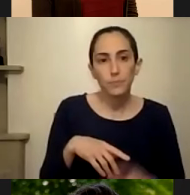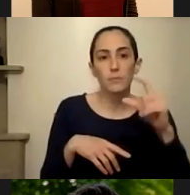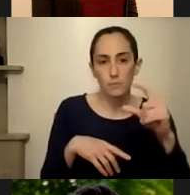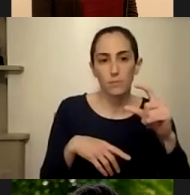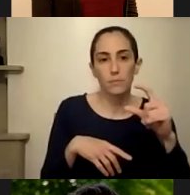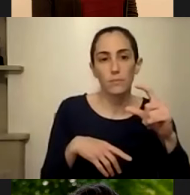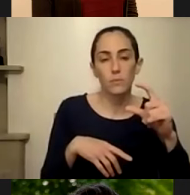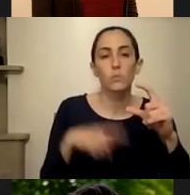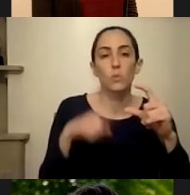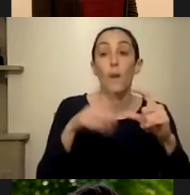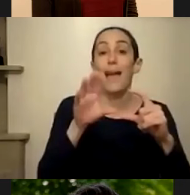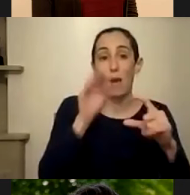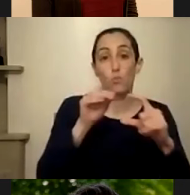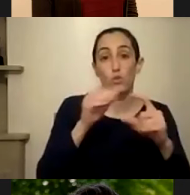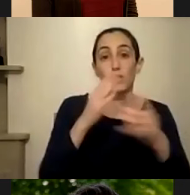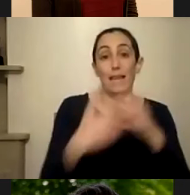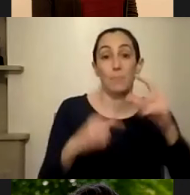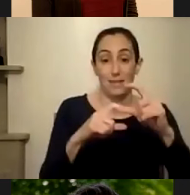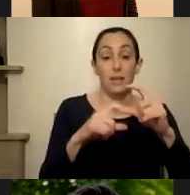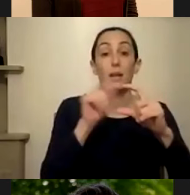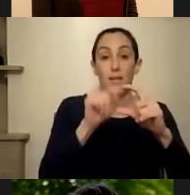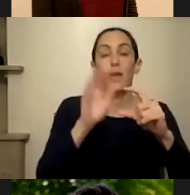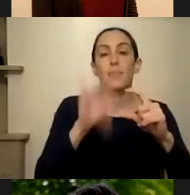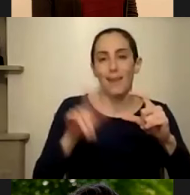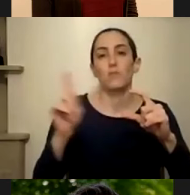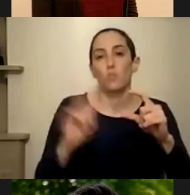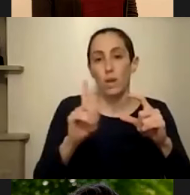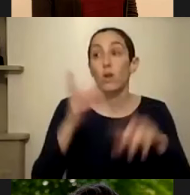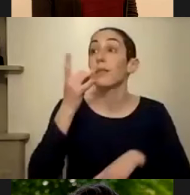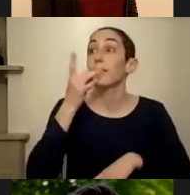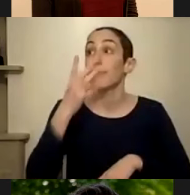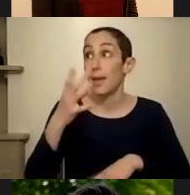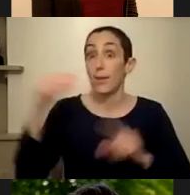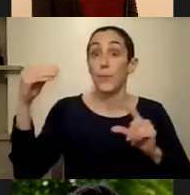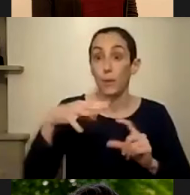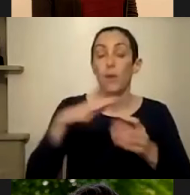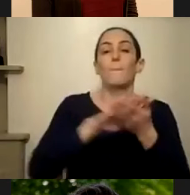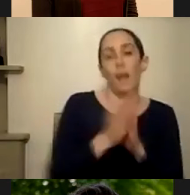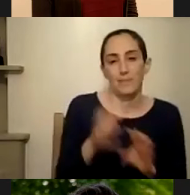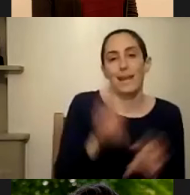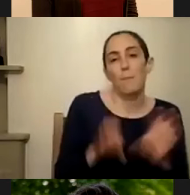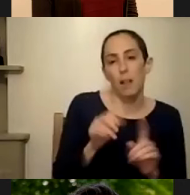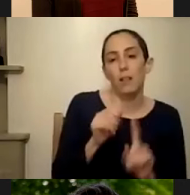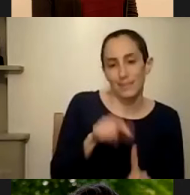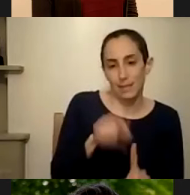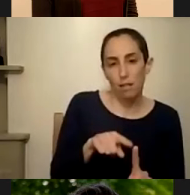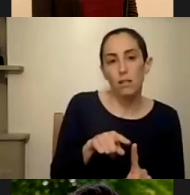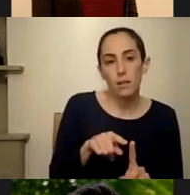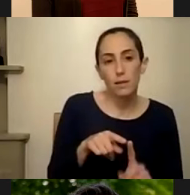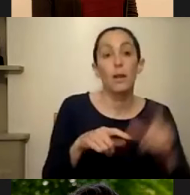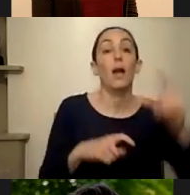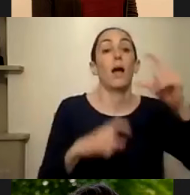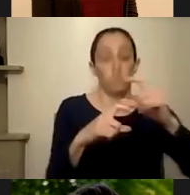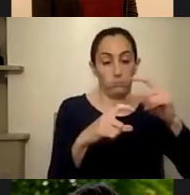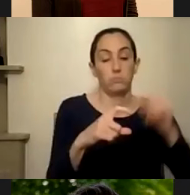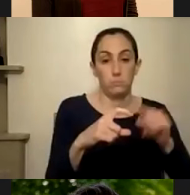is being converted into the electrochemical signal. And so they then connect to the inner segment. So inner segment